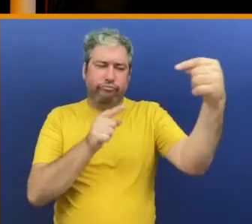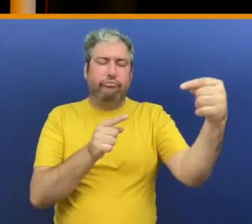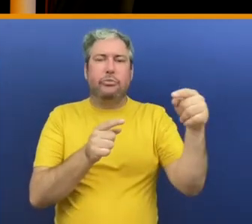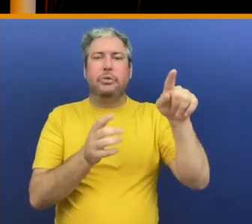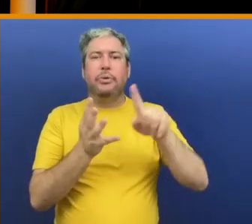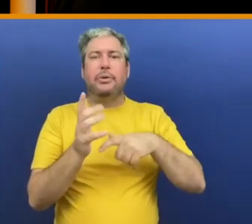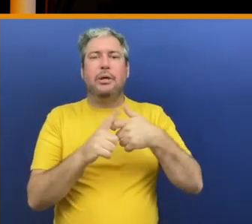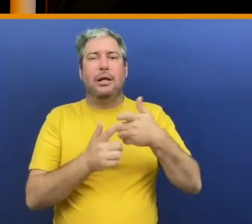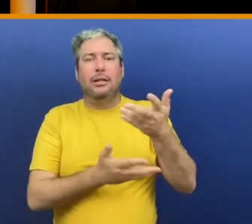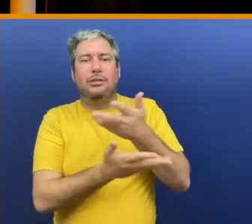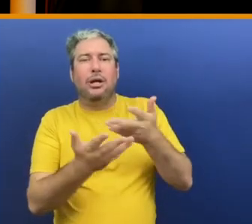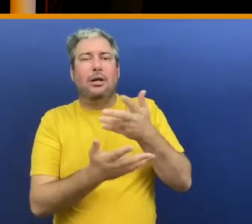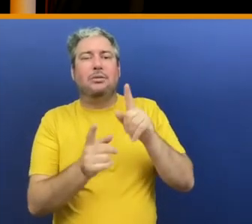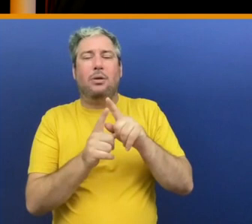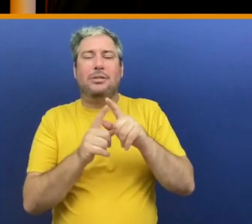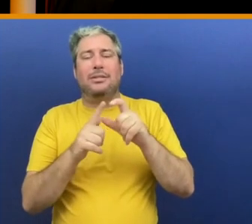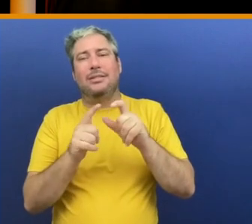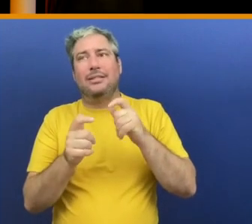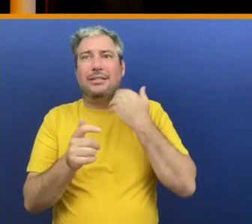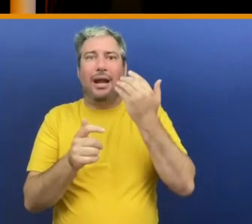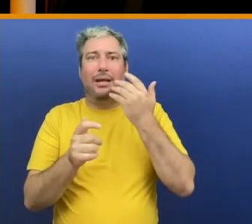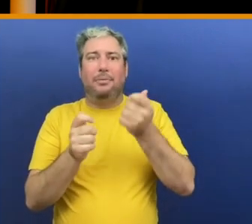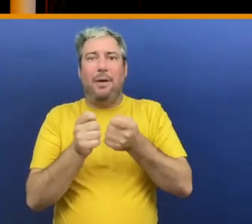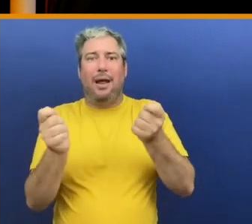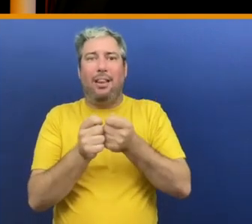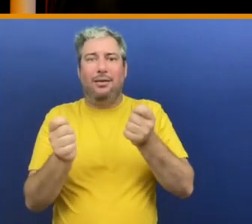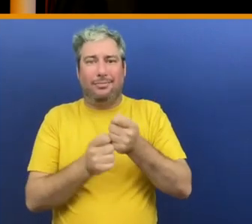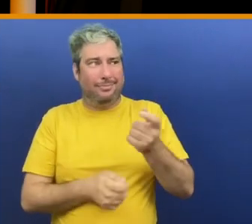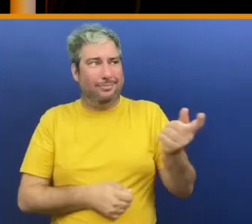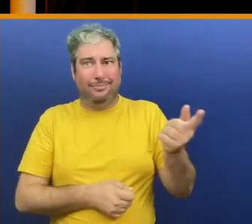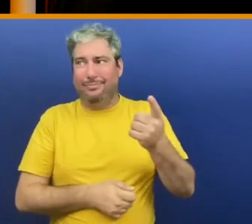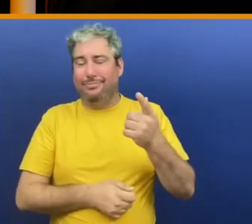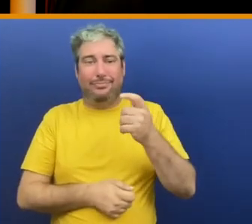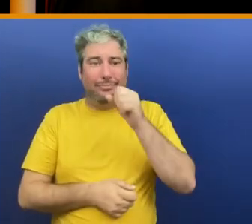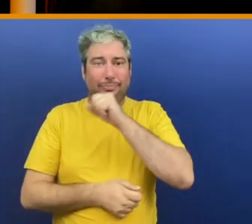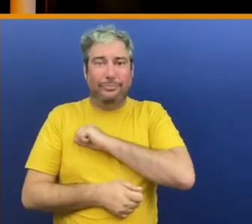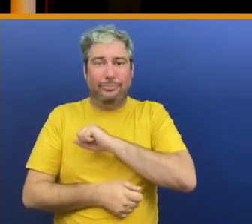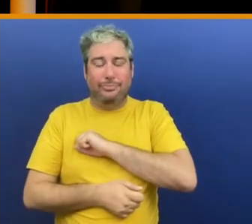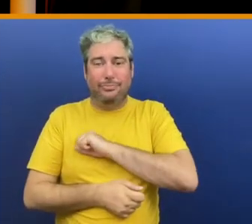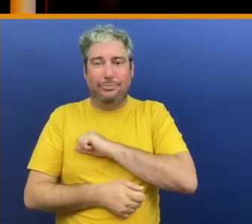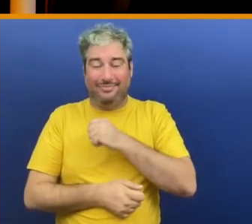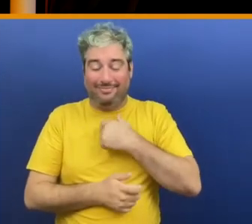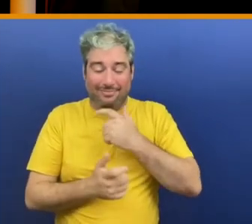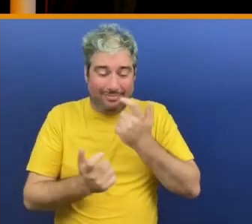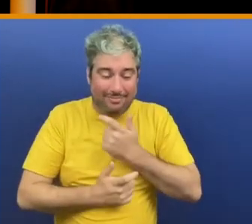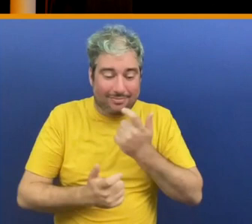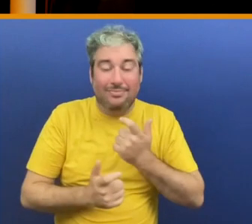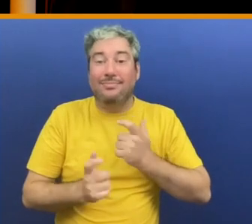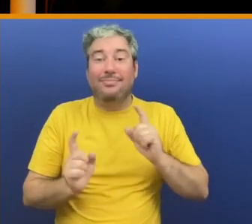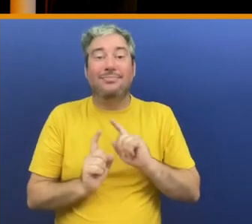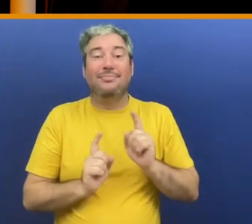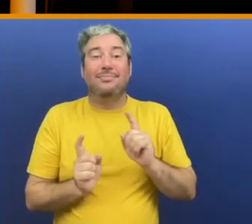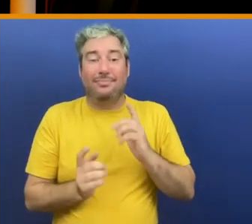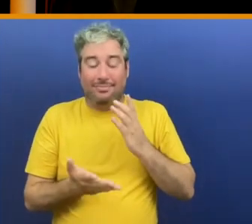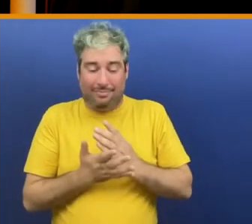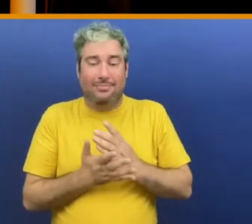most laughably for me is this enormous investment the government is making in so-called free ports, which